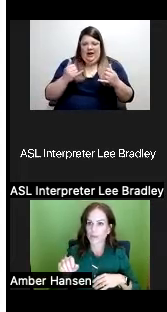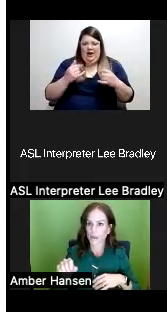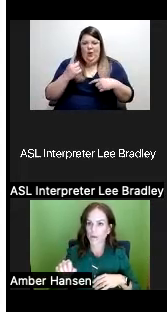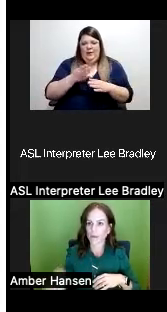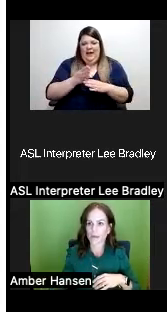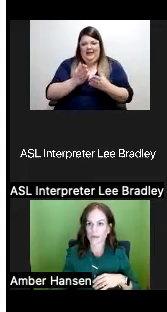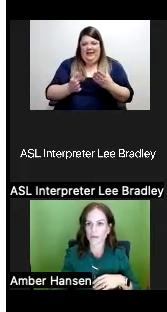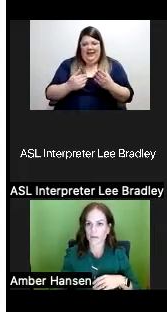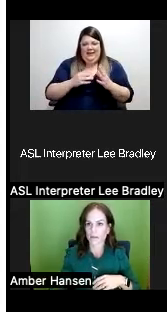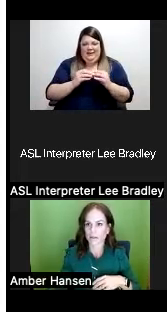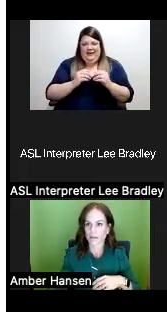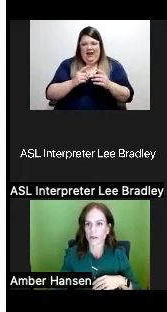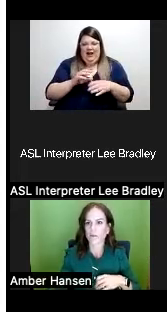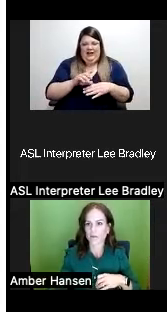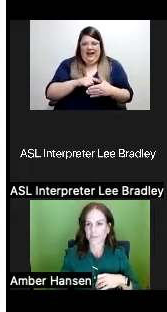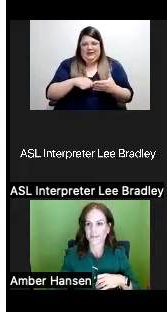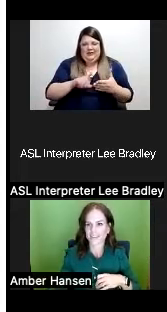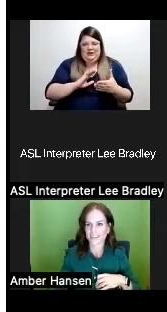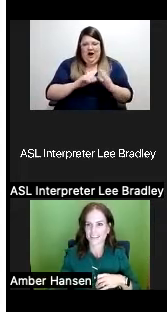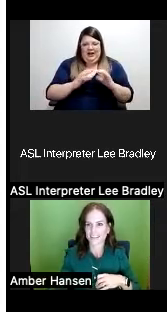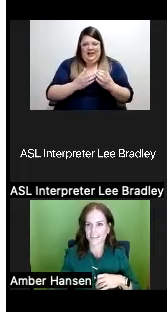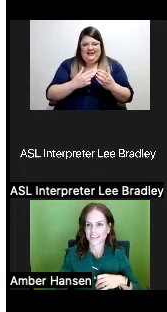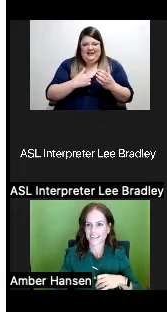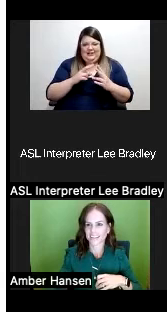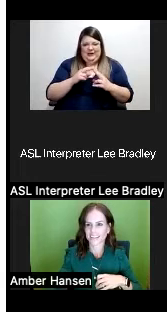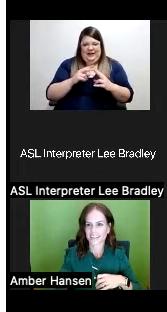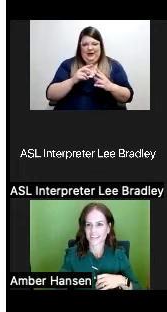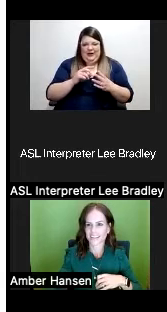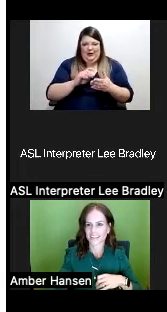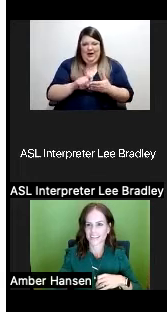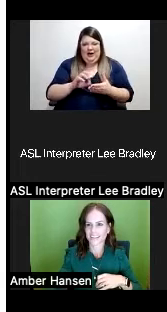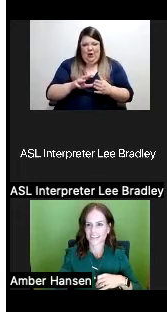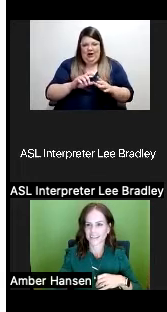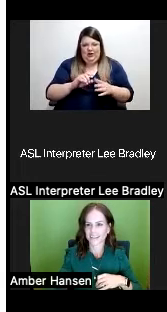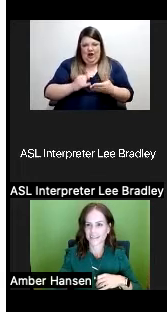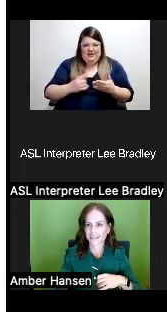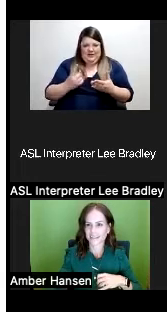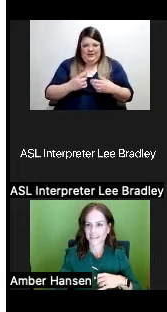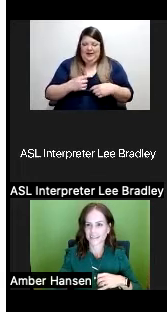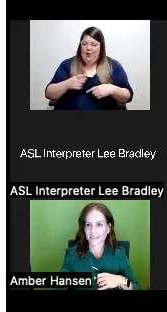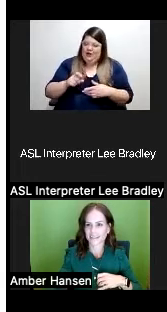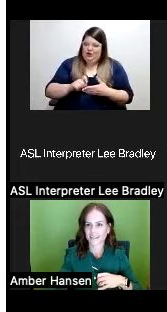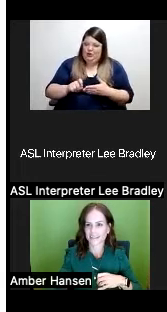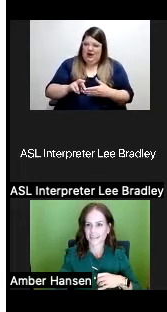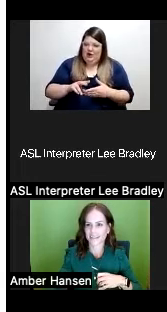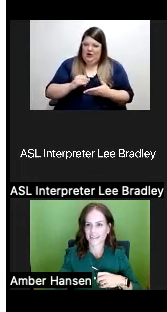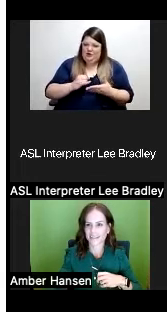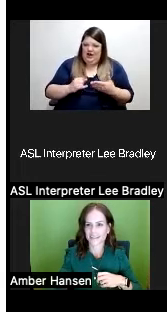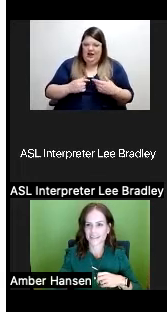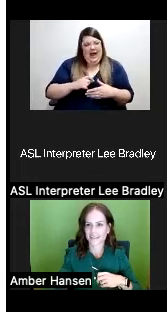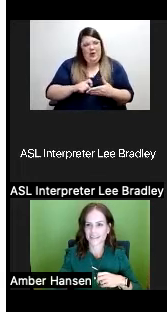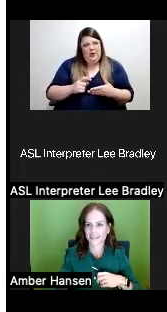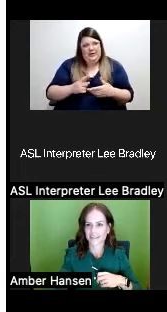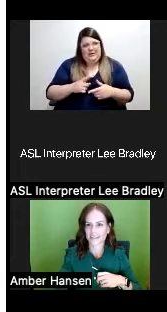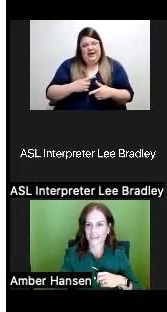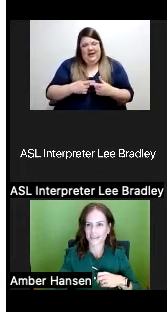got canceled, so our class got to either write or draw something. And what did you write or draw? Well, I wrote something, and